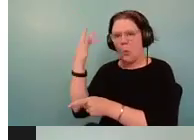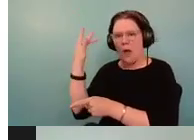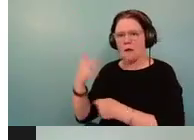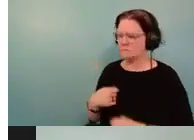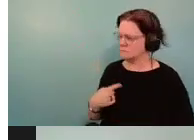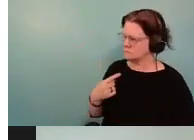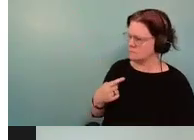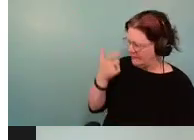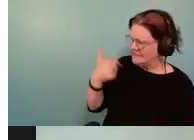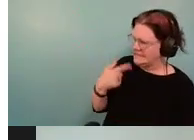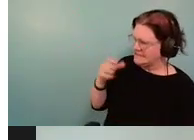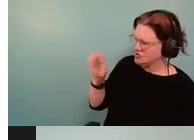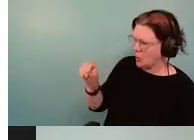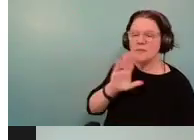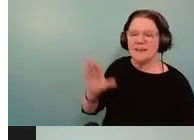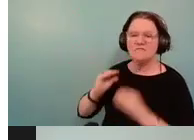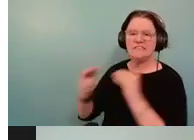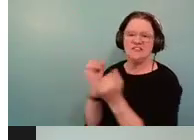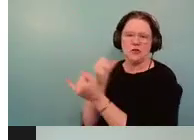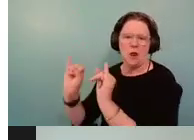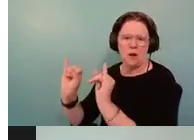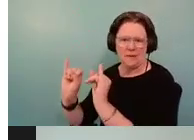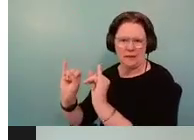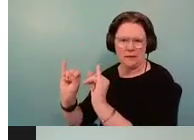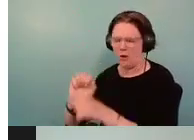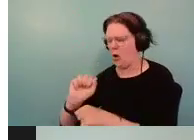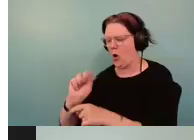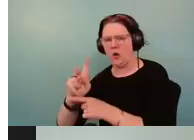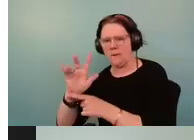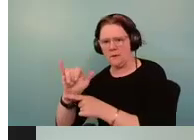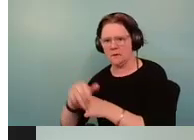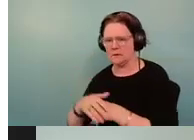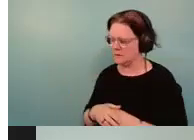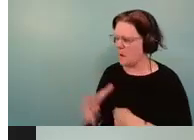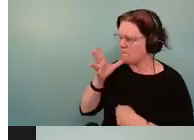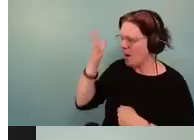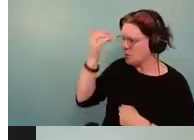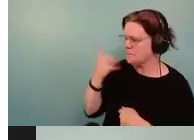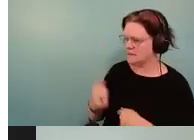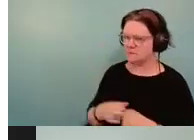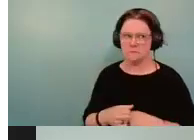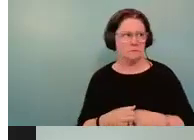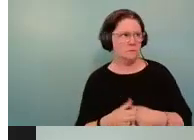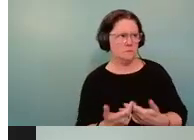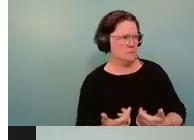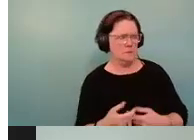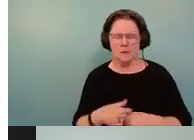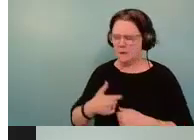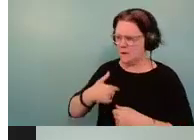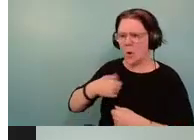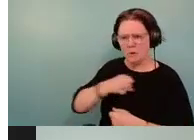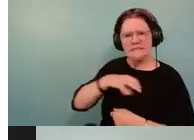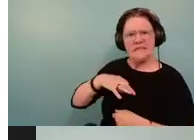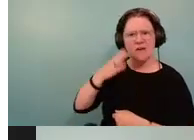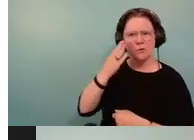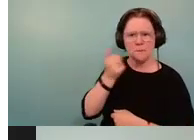them to find that autonomy. And they're told, well, mom just knows what's best for you, or caregiver knows what's best for you.